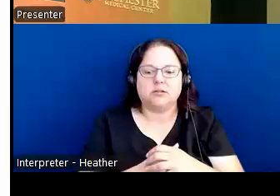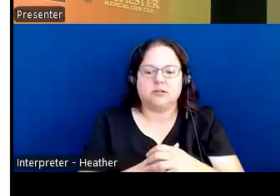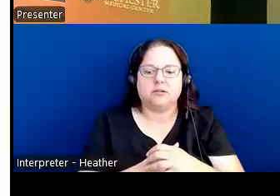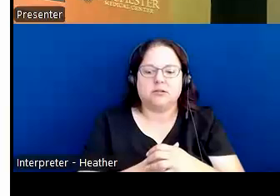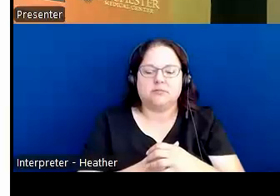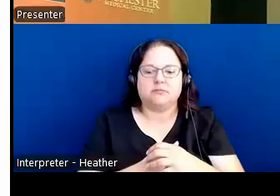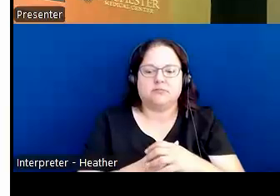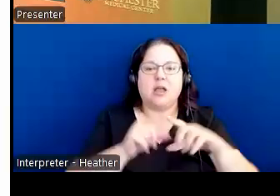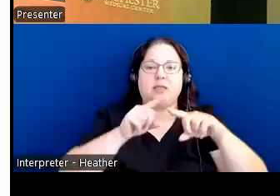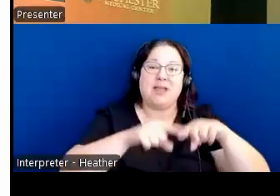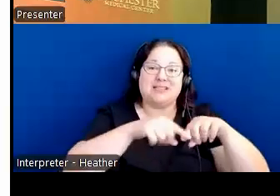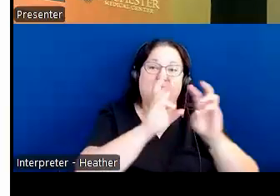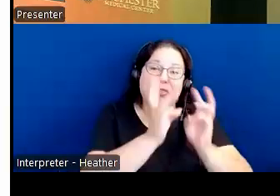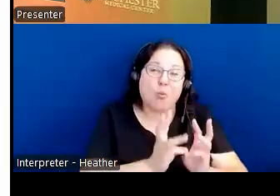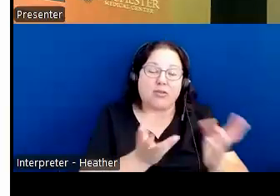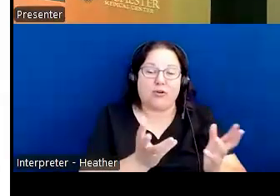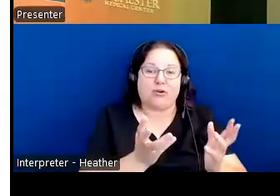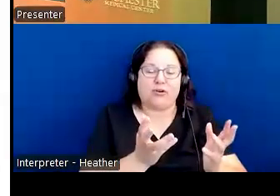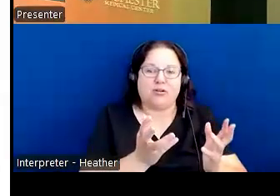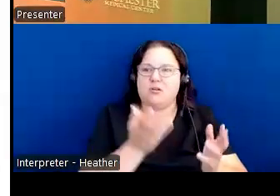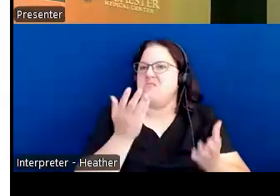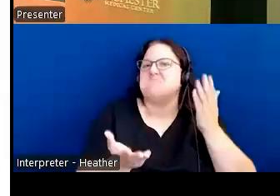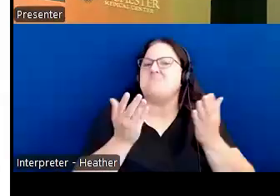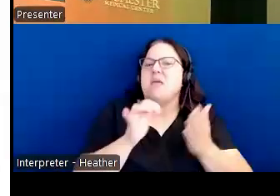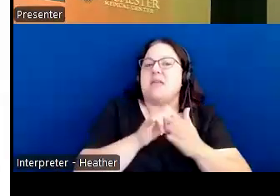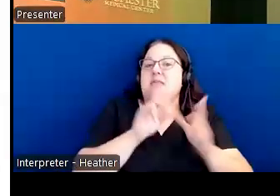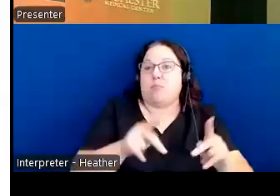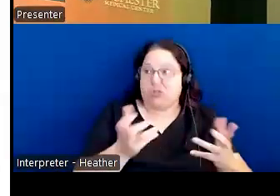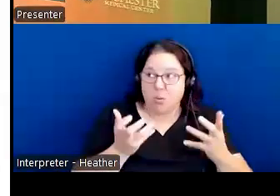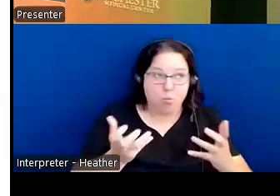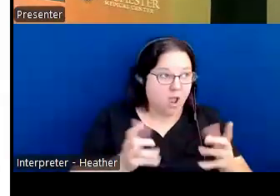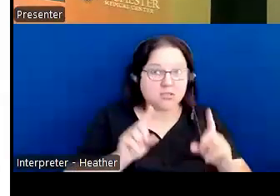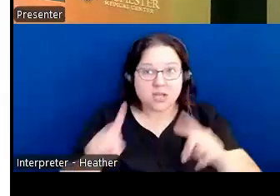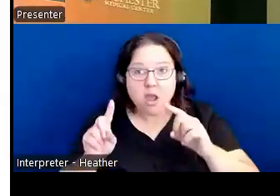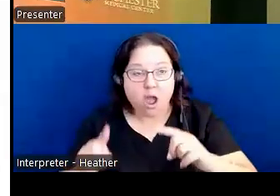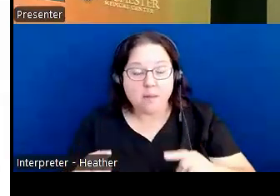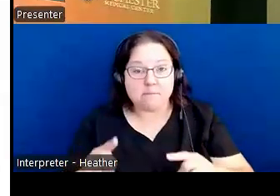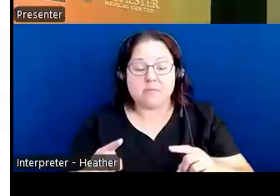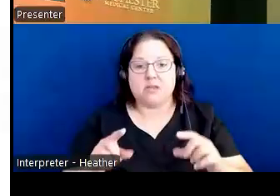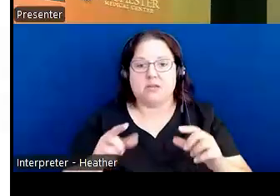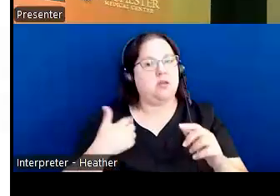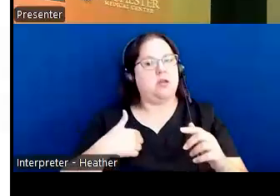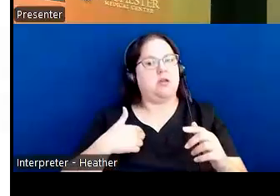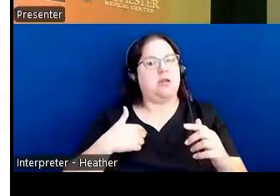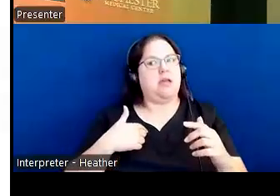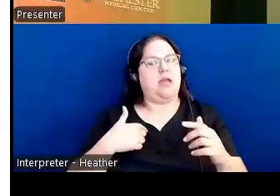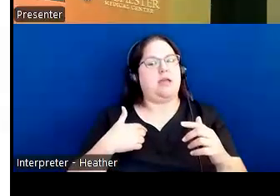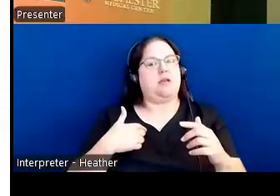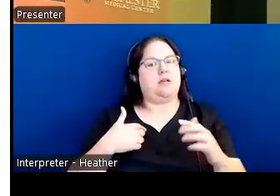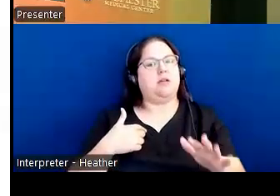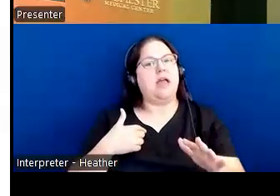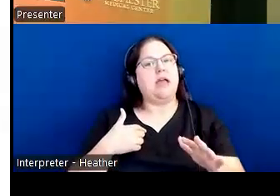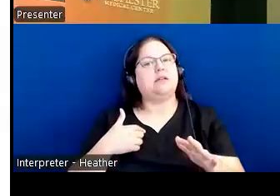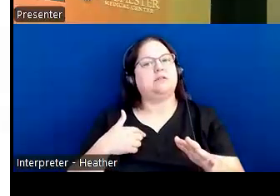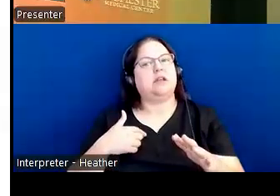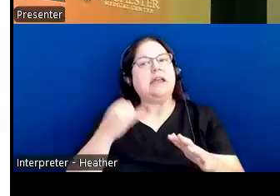based on the weather. So it's someone who may have actually wanted to come to their appointment, and we control for the number of appointments they miss not due to weather.